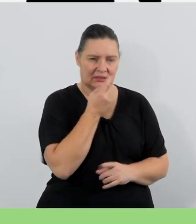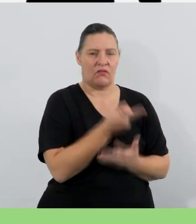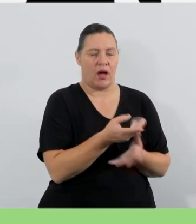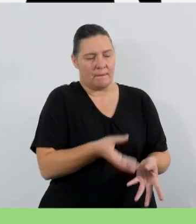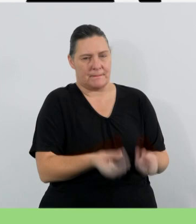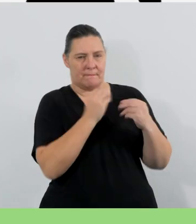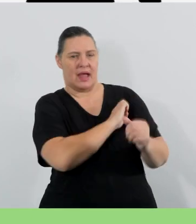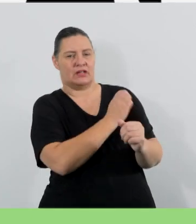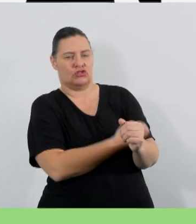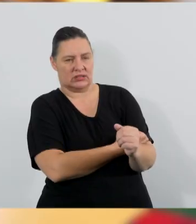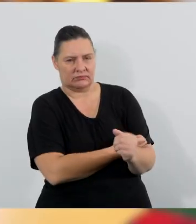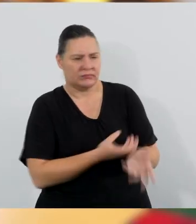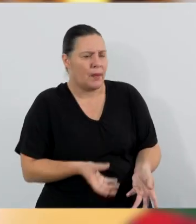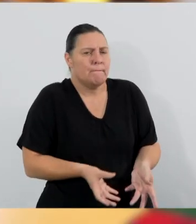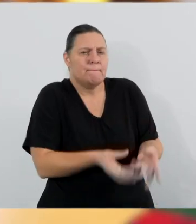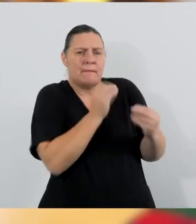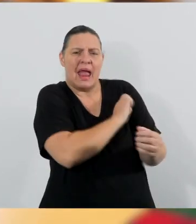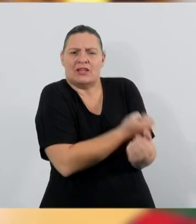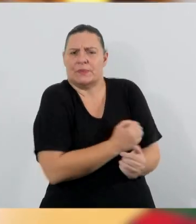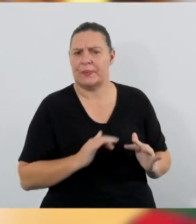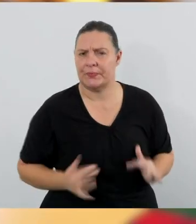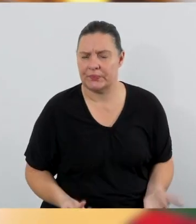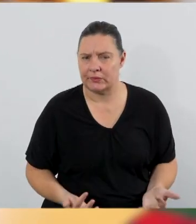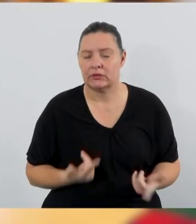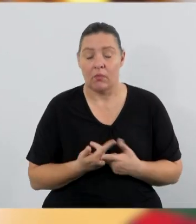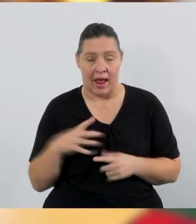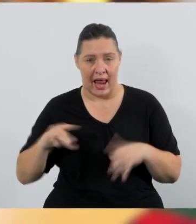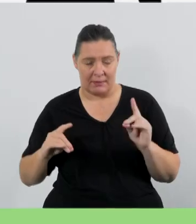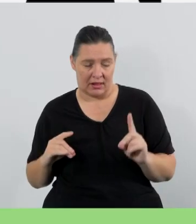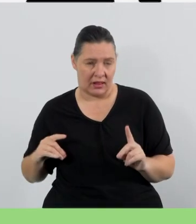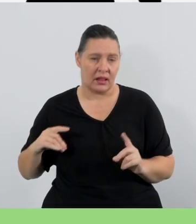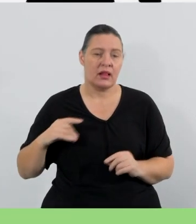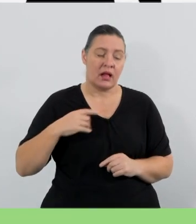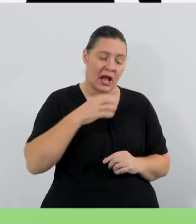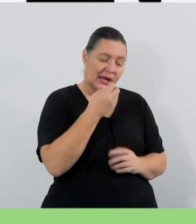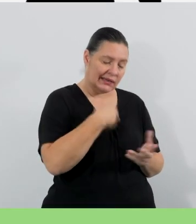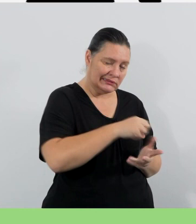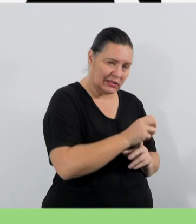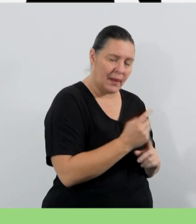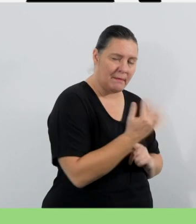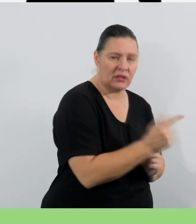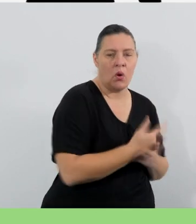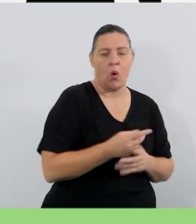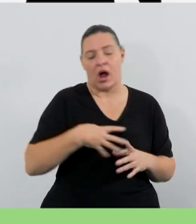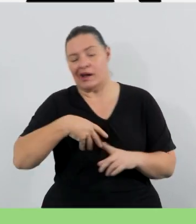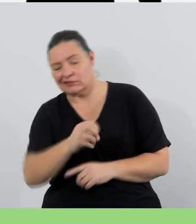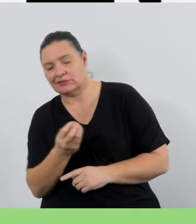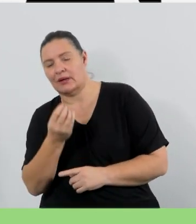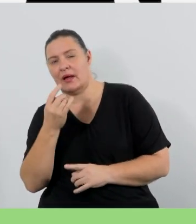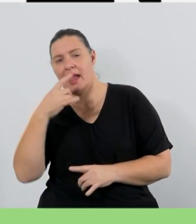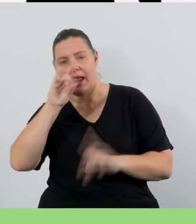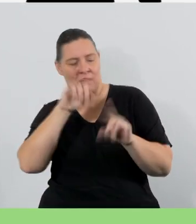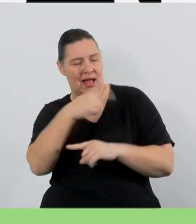obtain energy. So how do they obtain this energy? When an animal has eaten a plant or another animal,